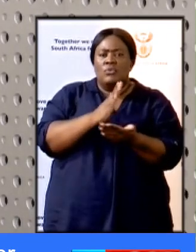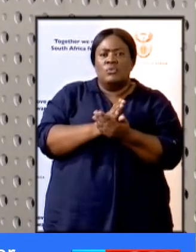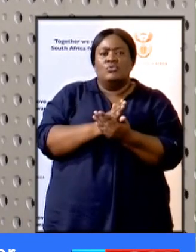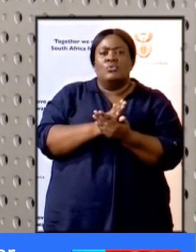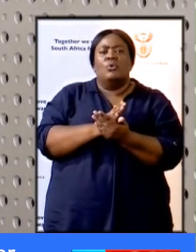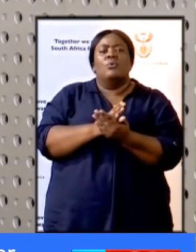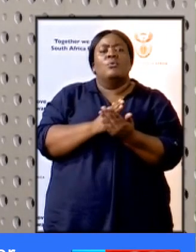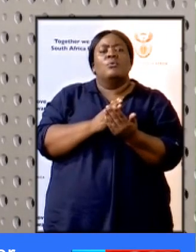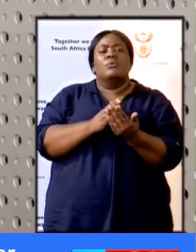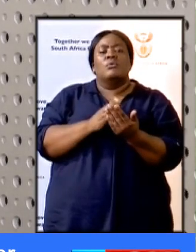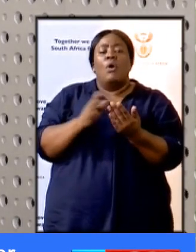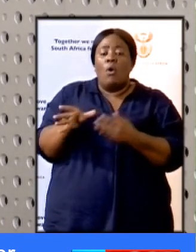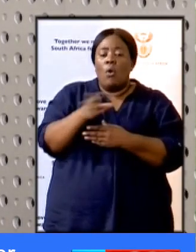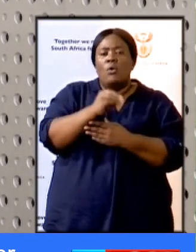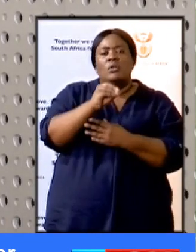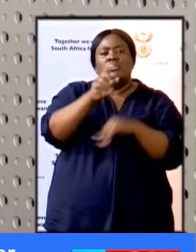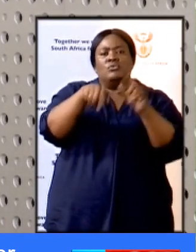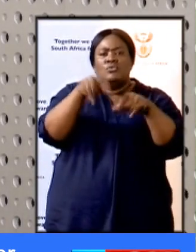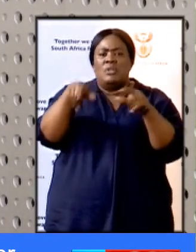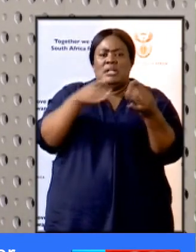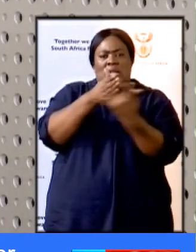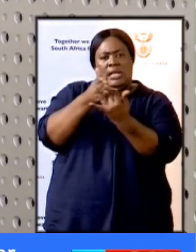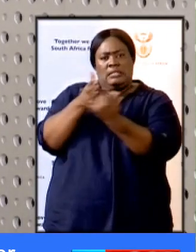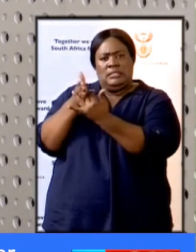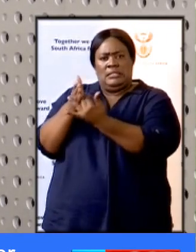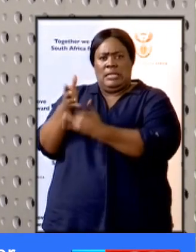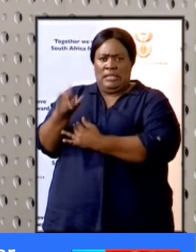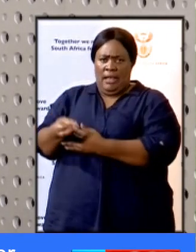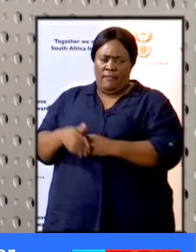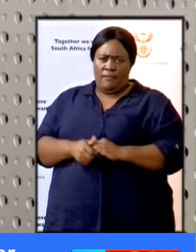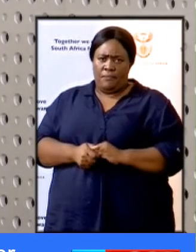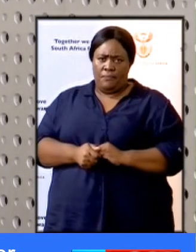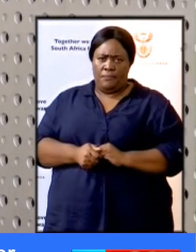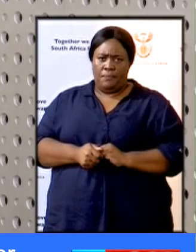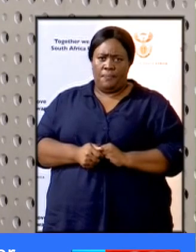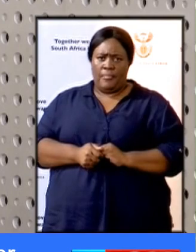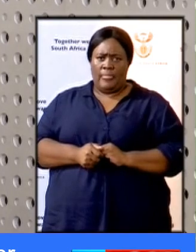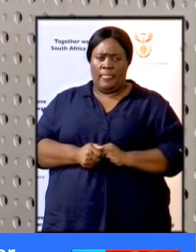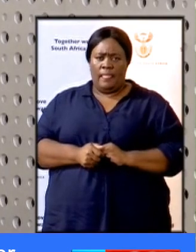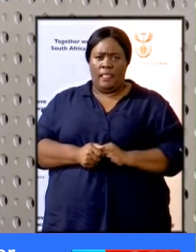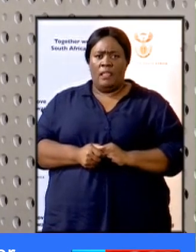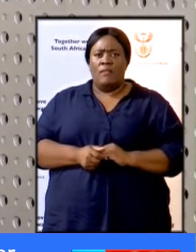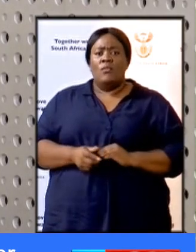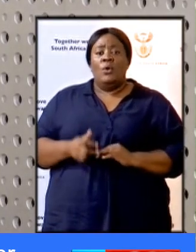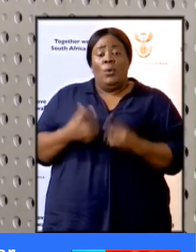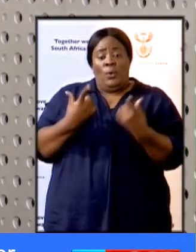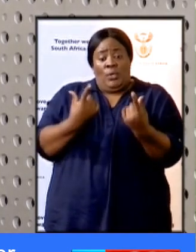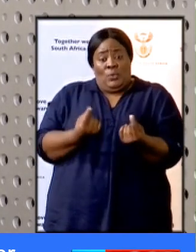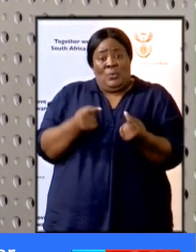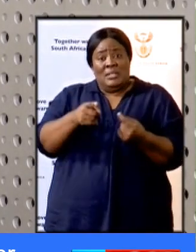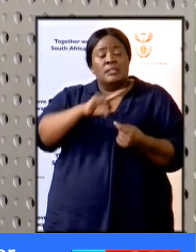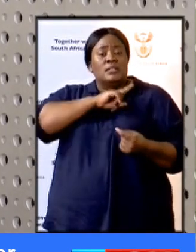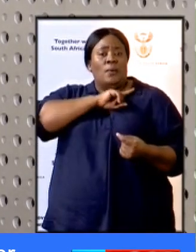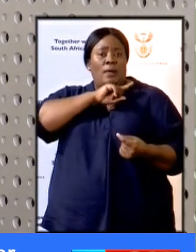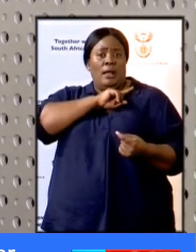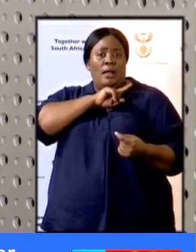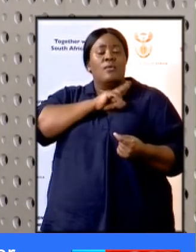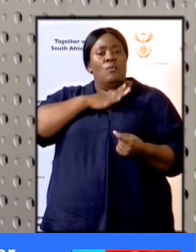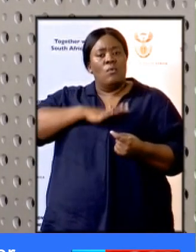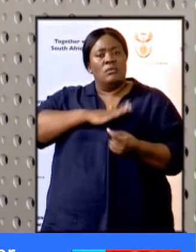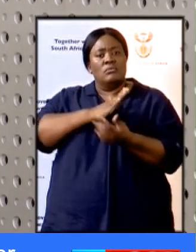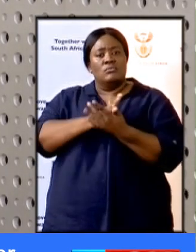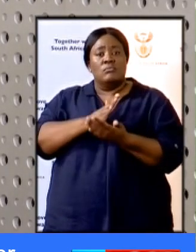the need for contact learning when conditions permit. We are doing this. We want to make